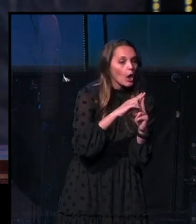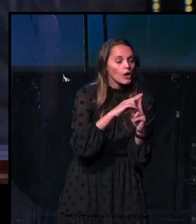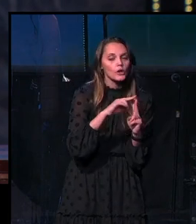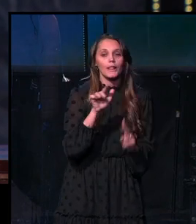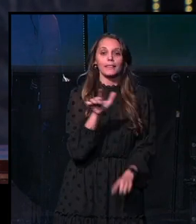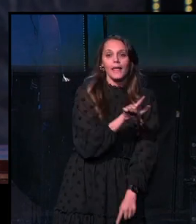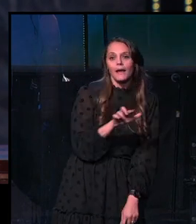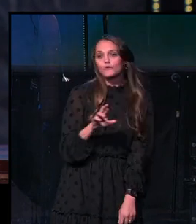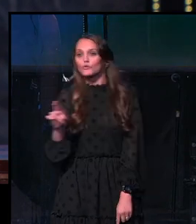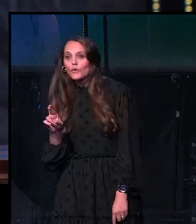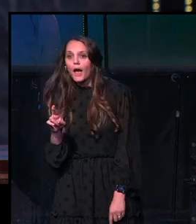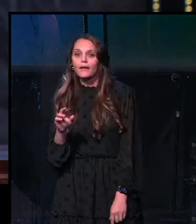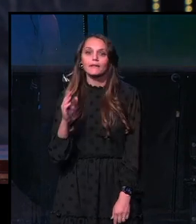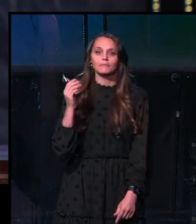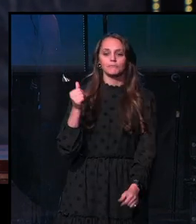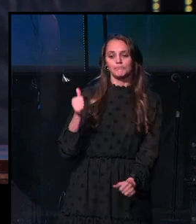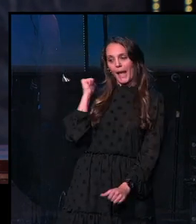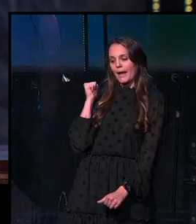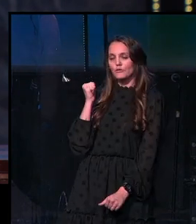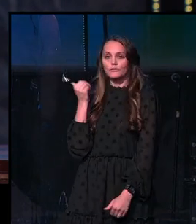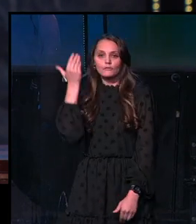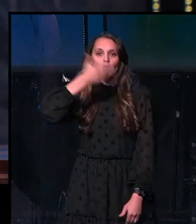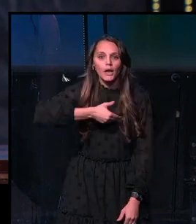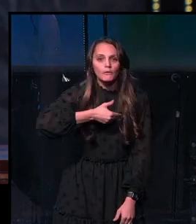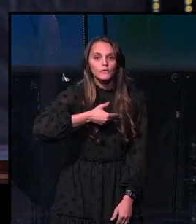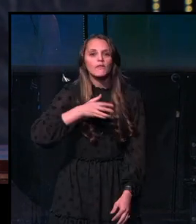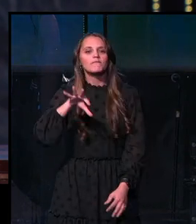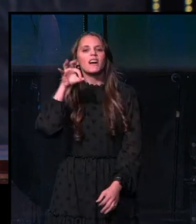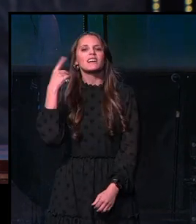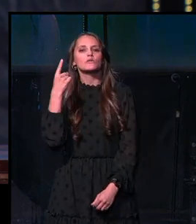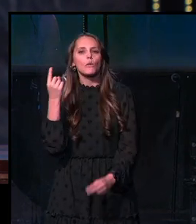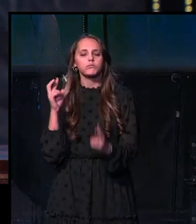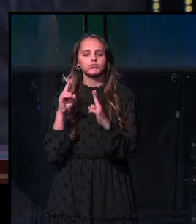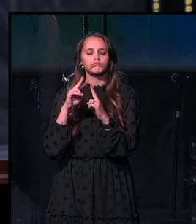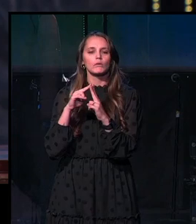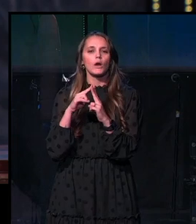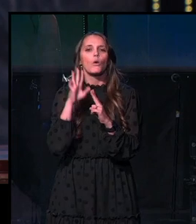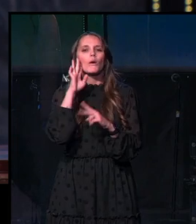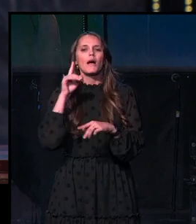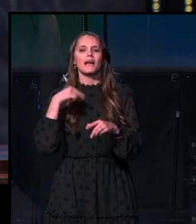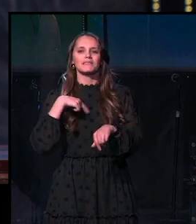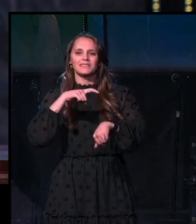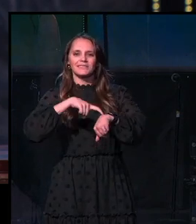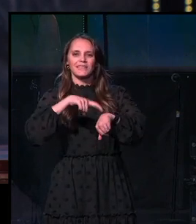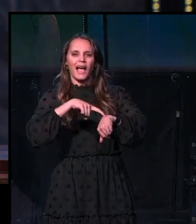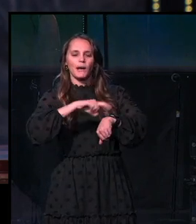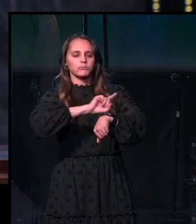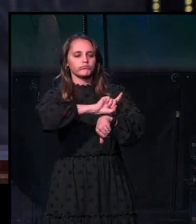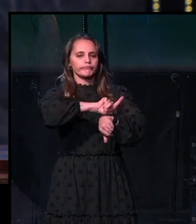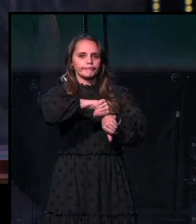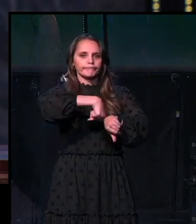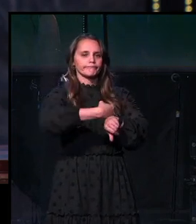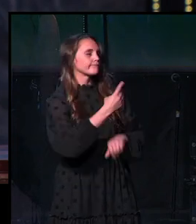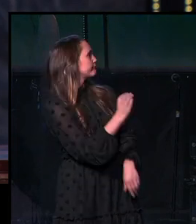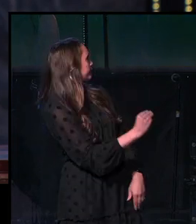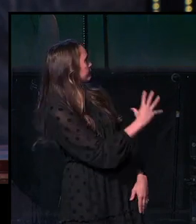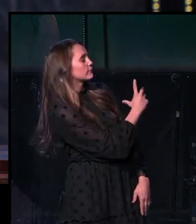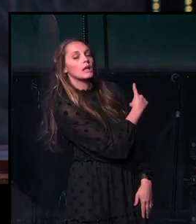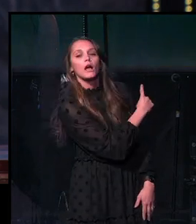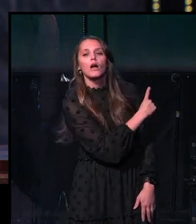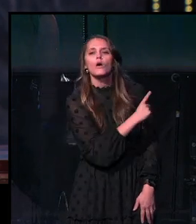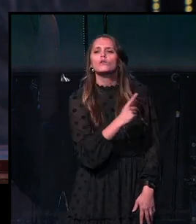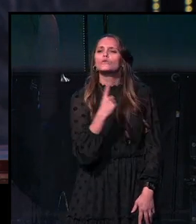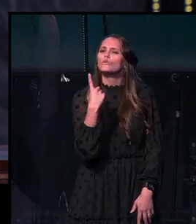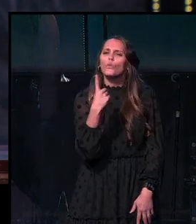behind you, in front of you? Just find someone. We're going to have a countdown timer up on the screen and just a single